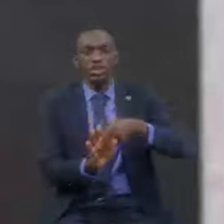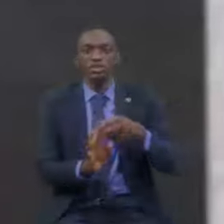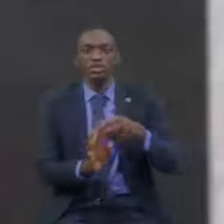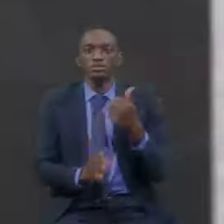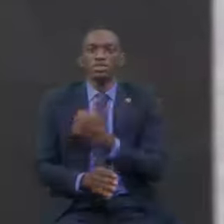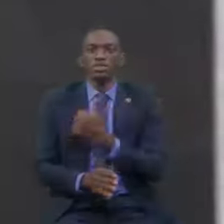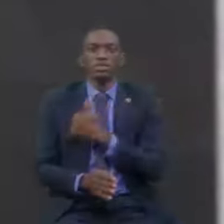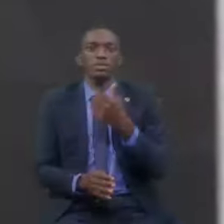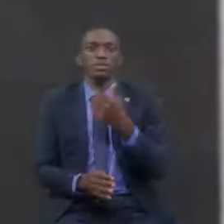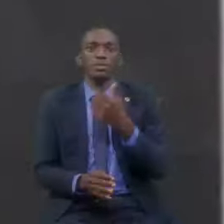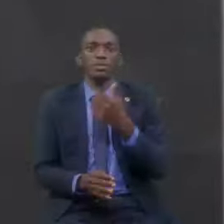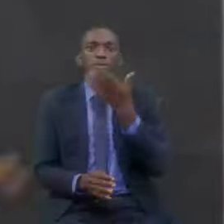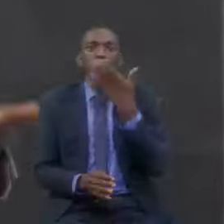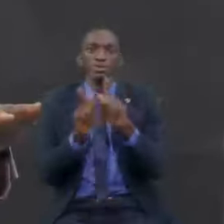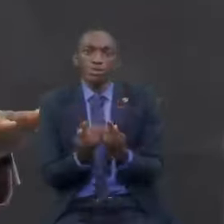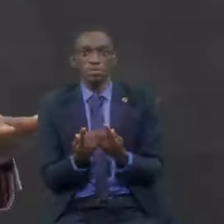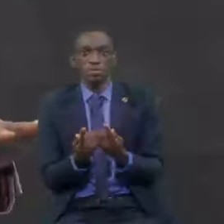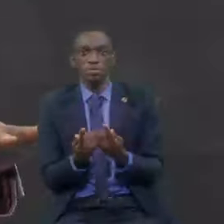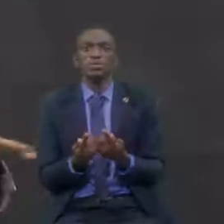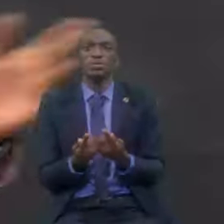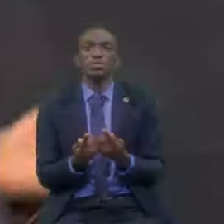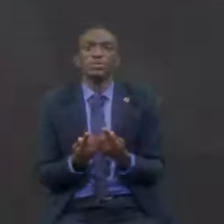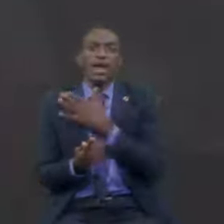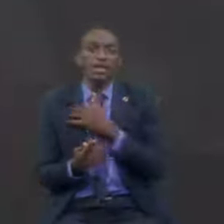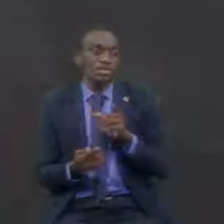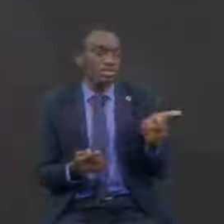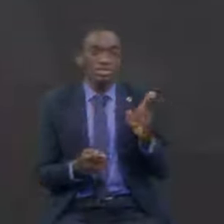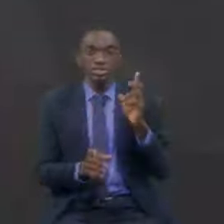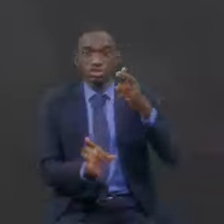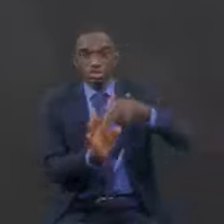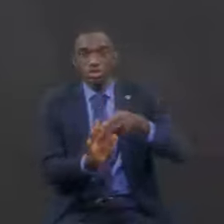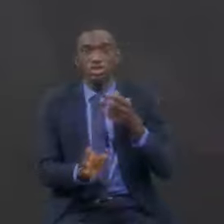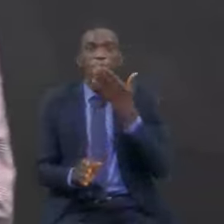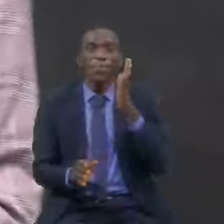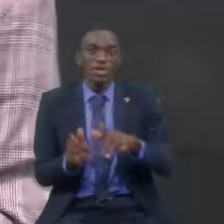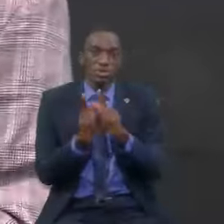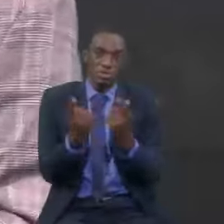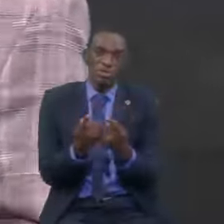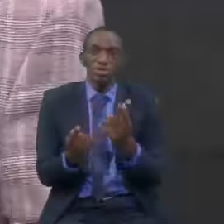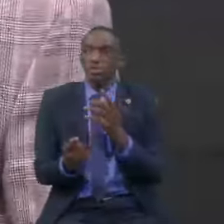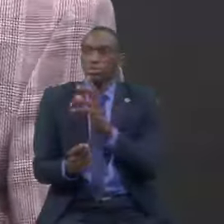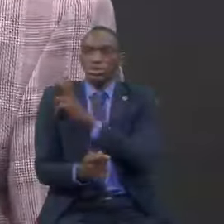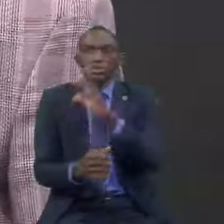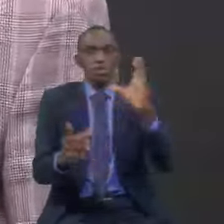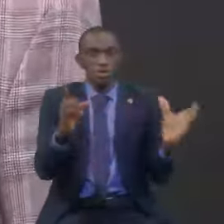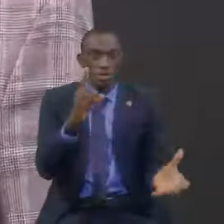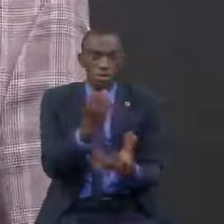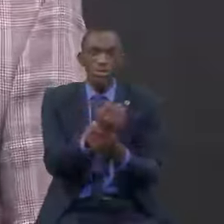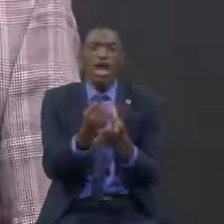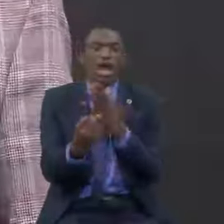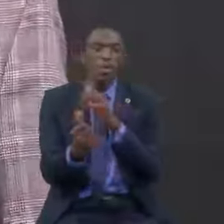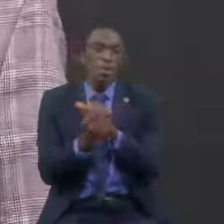Joining the gang, they caught him with other people and they put him